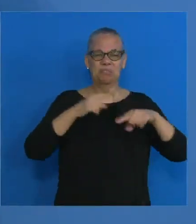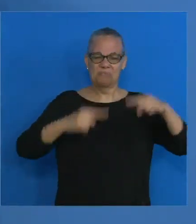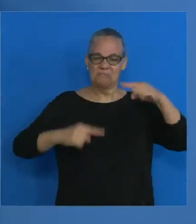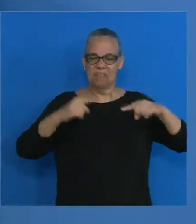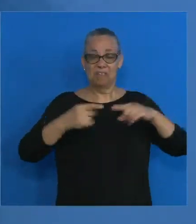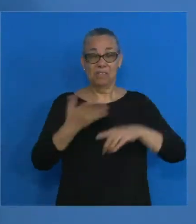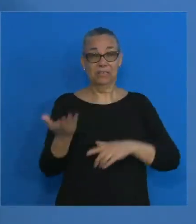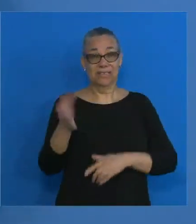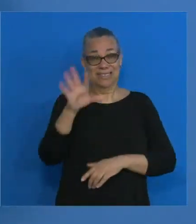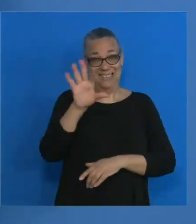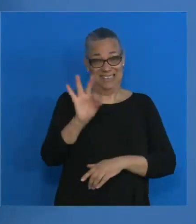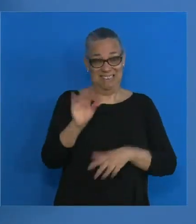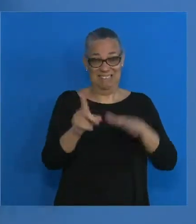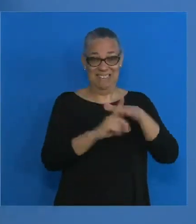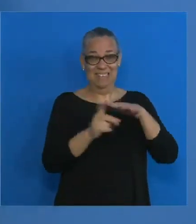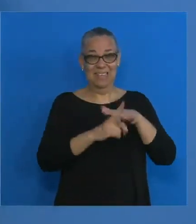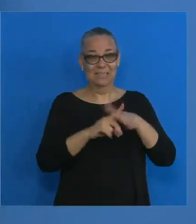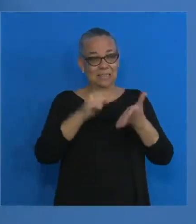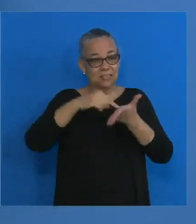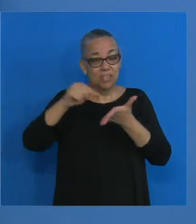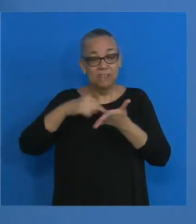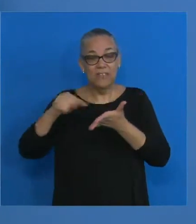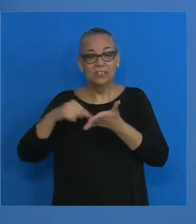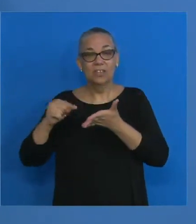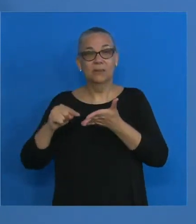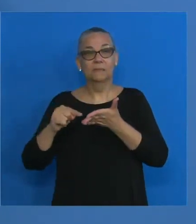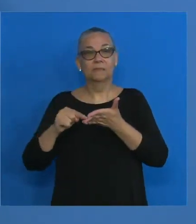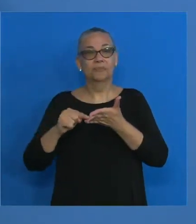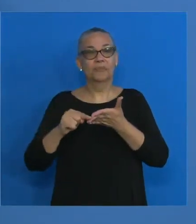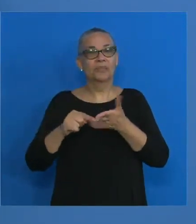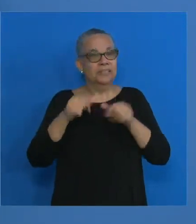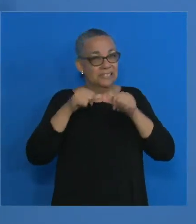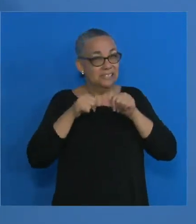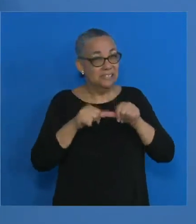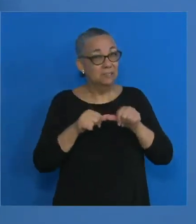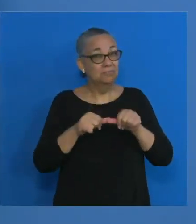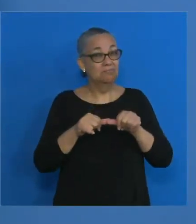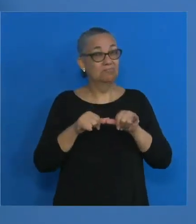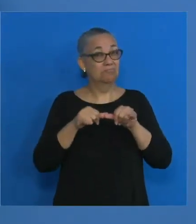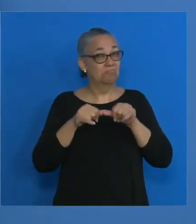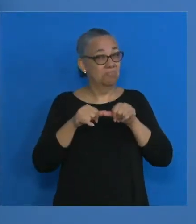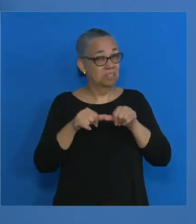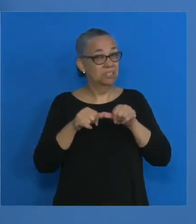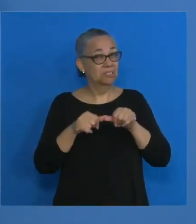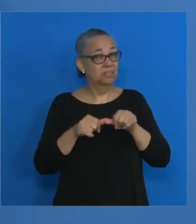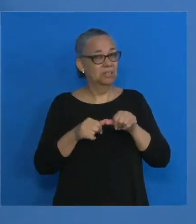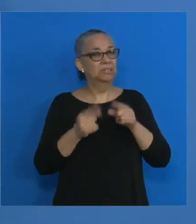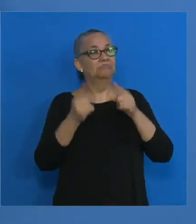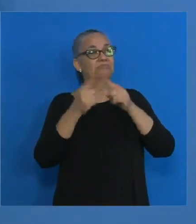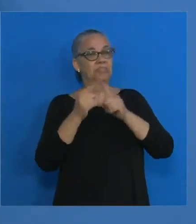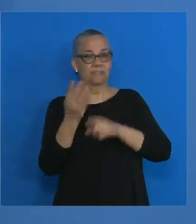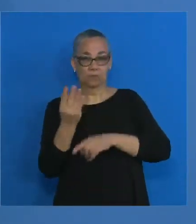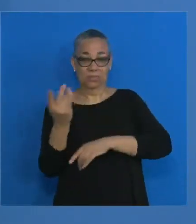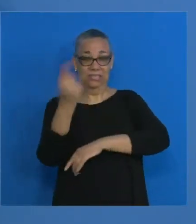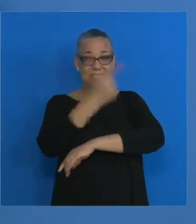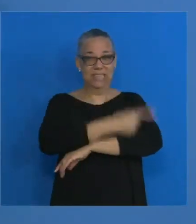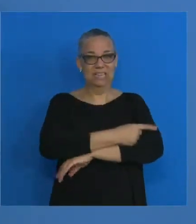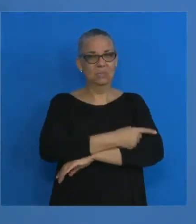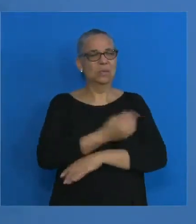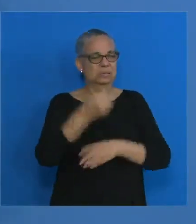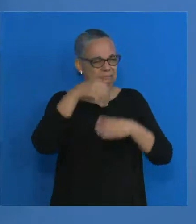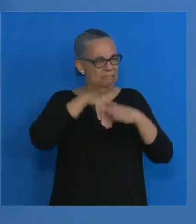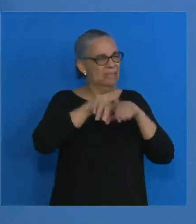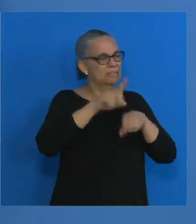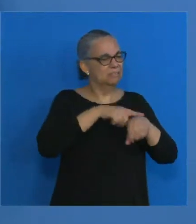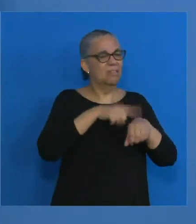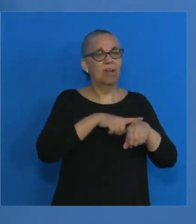9 cases that are under investigation, and they are still under investigation until 14 days. So we're still within the time frame